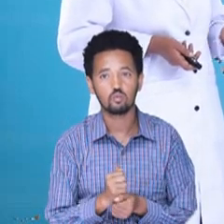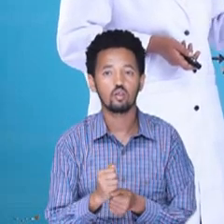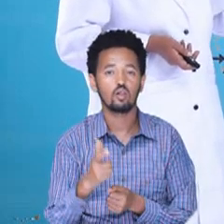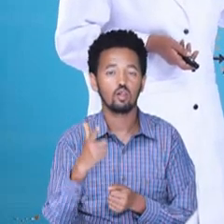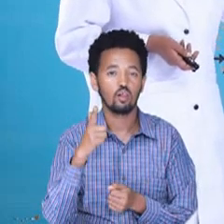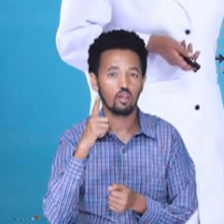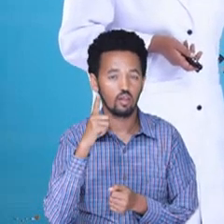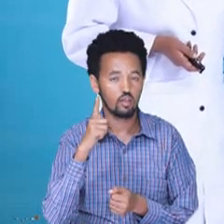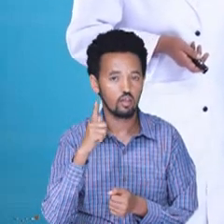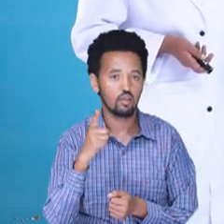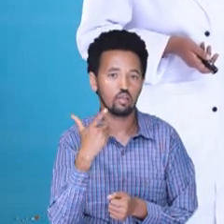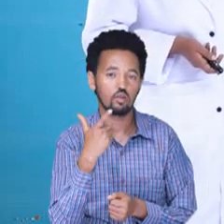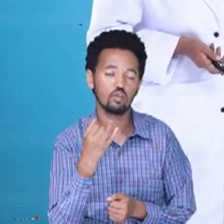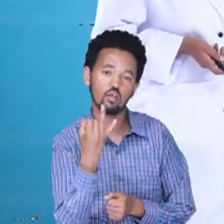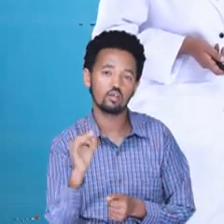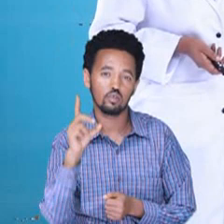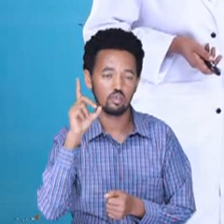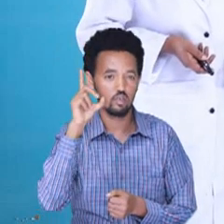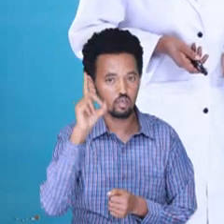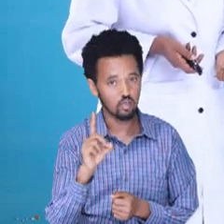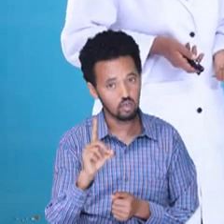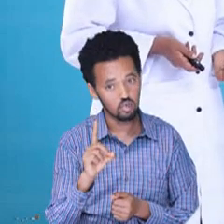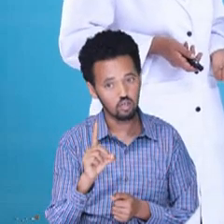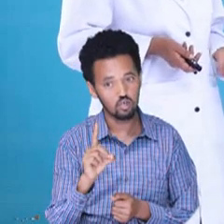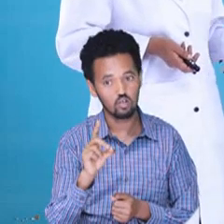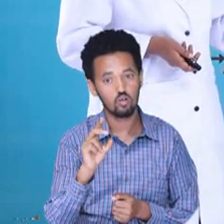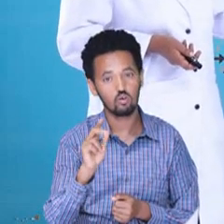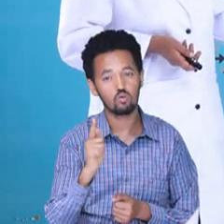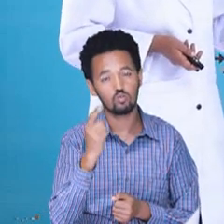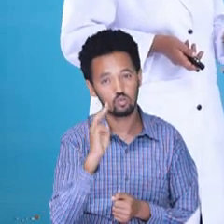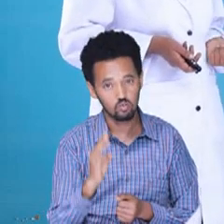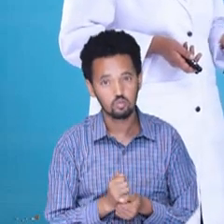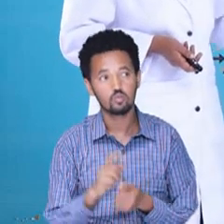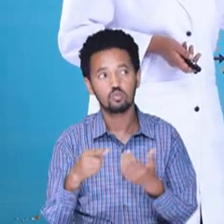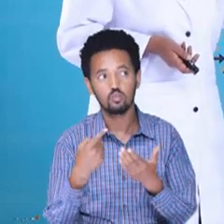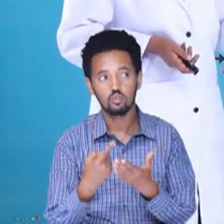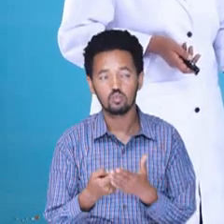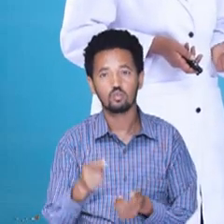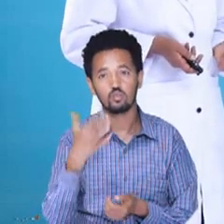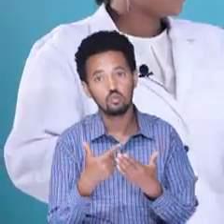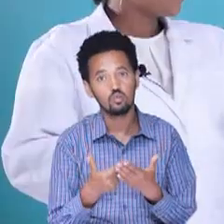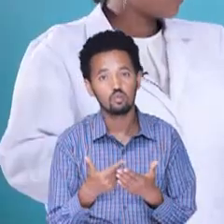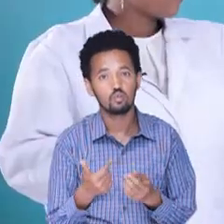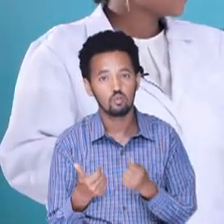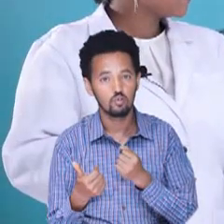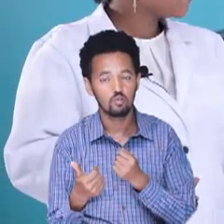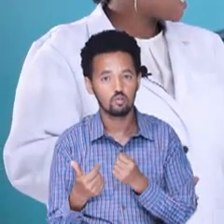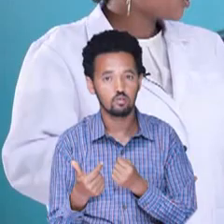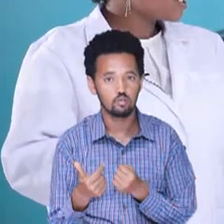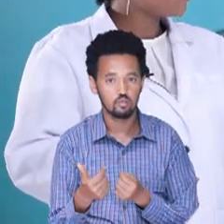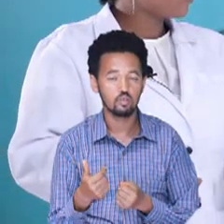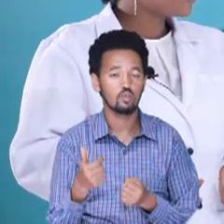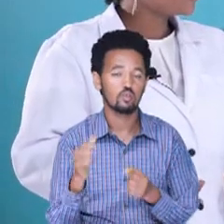lianos, heights between 19 to 34 minutes. Bottom layers consist of ferns, as prophytes